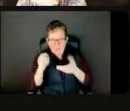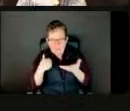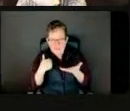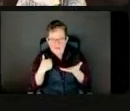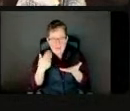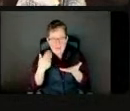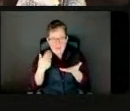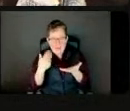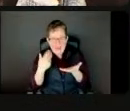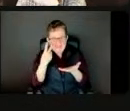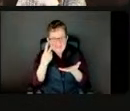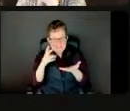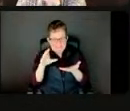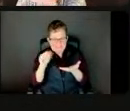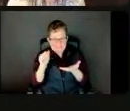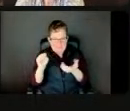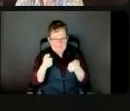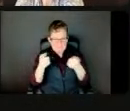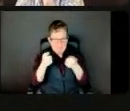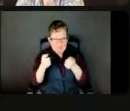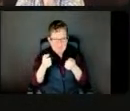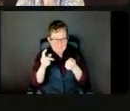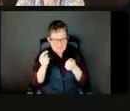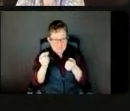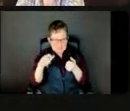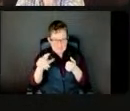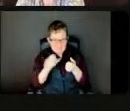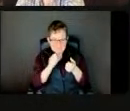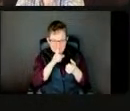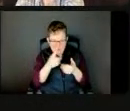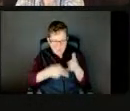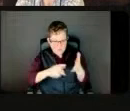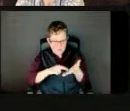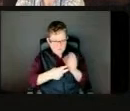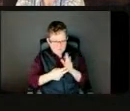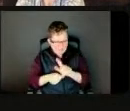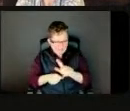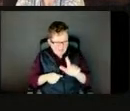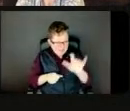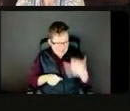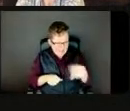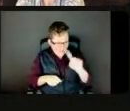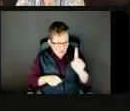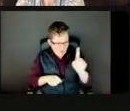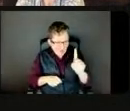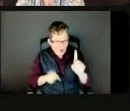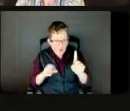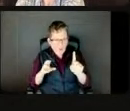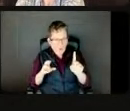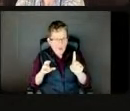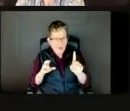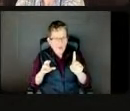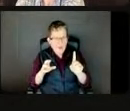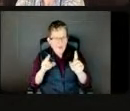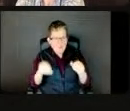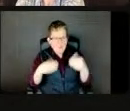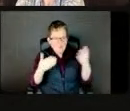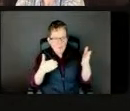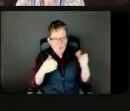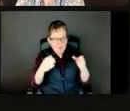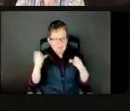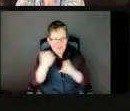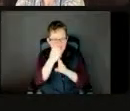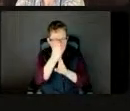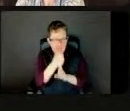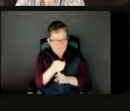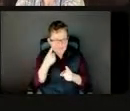case management text, whatever that means, on the left-hand side. Is that where it is, or is it up where it says proposed alignment for